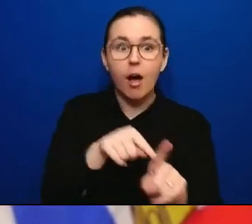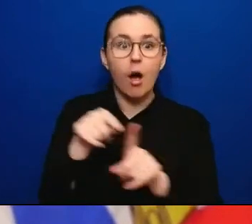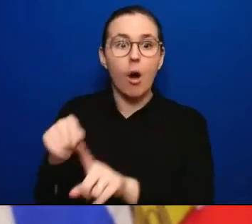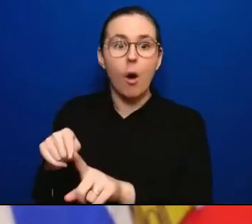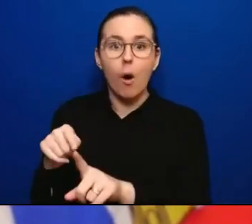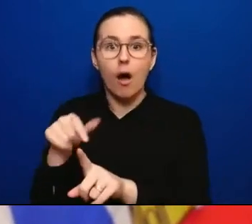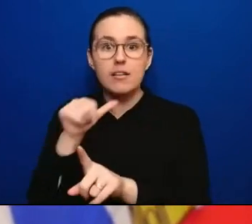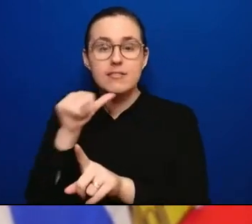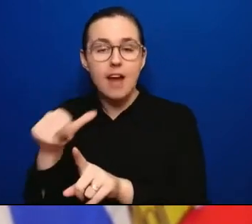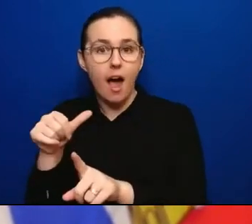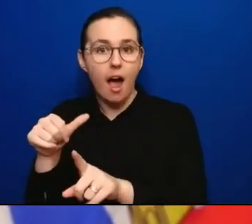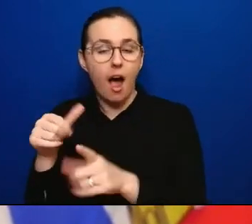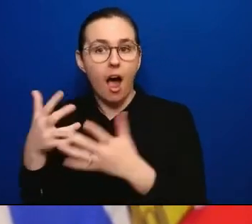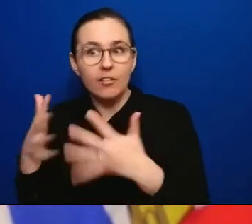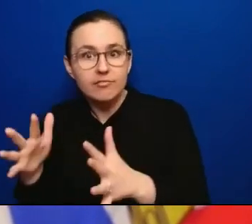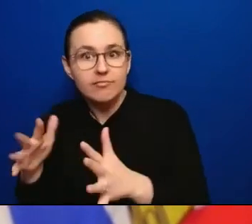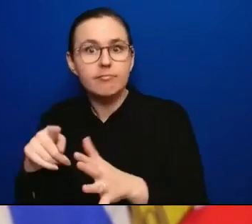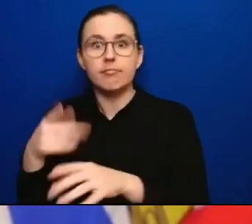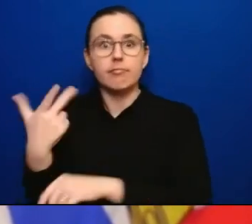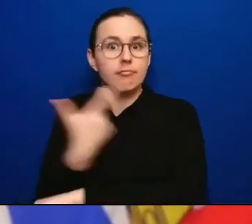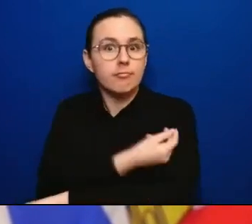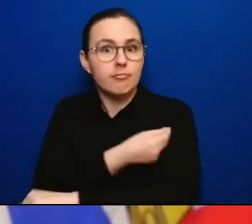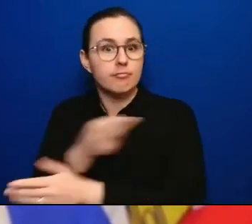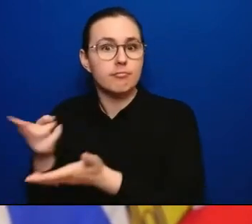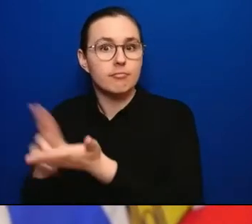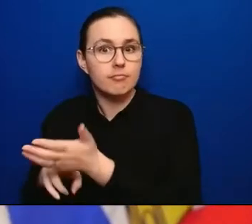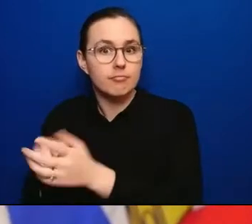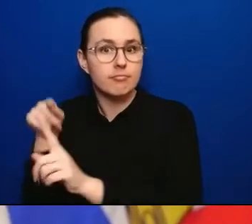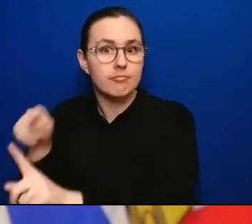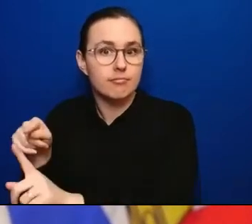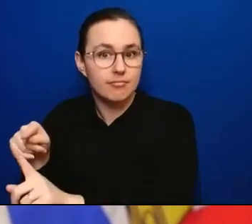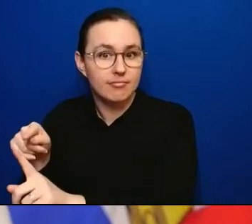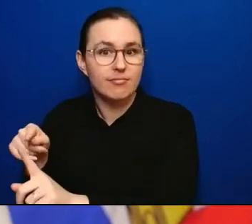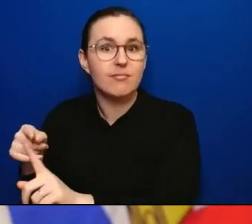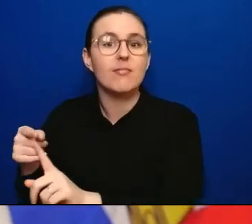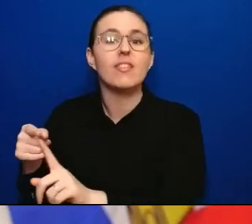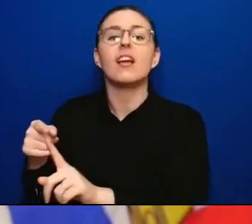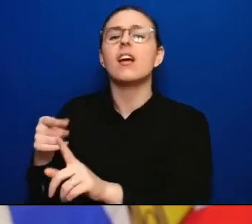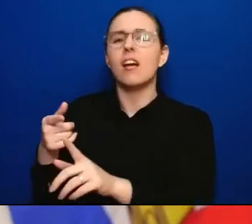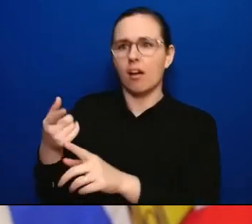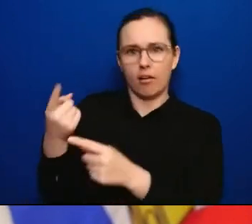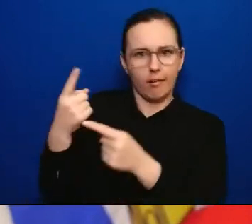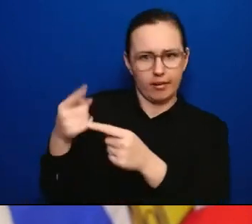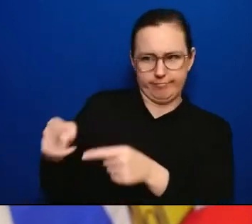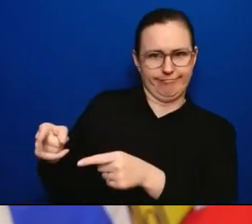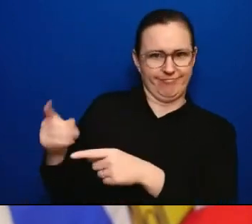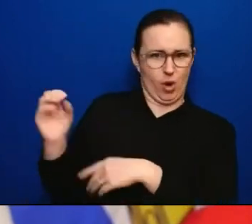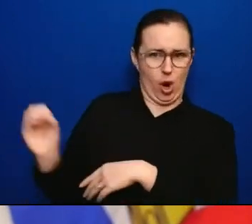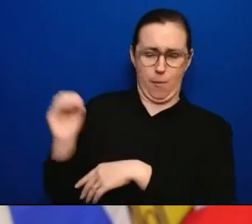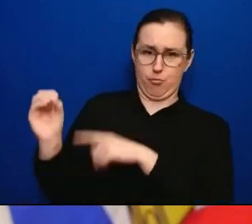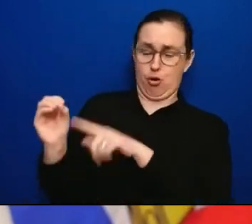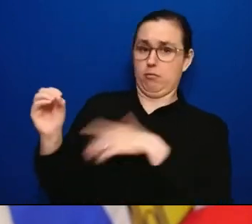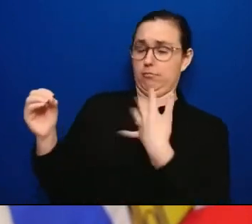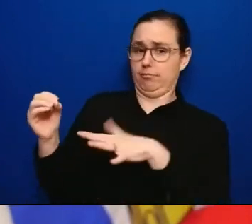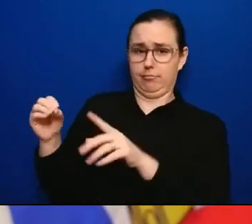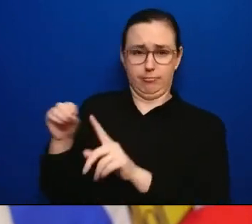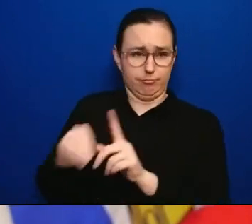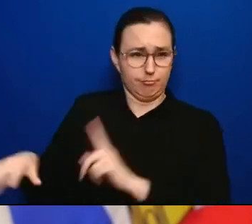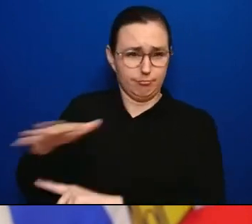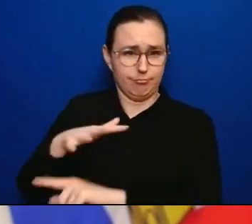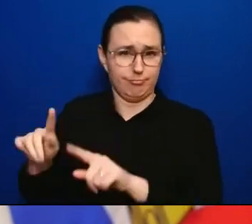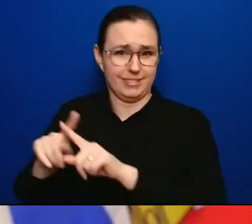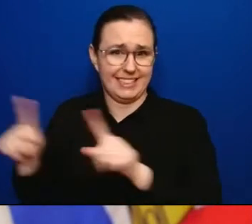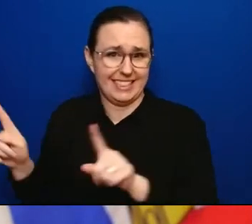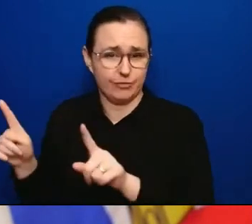You also keep talking about how these restrictions and mandates have proven successful in the past, but Omicron is different and the spread is obviously